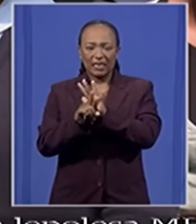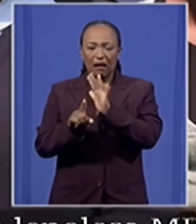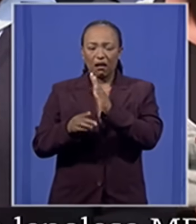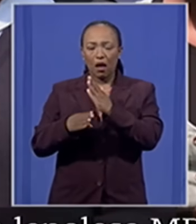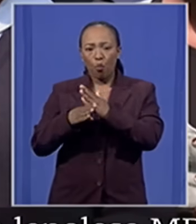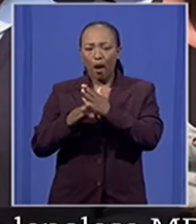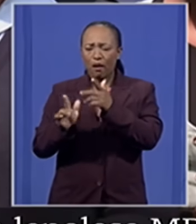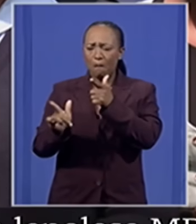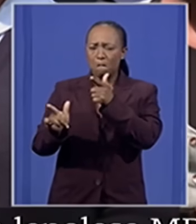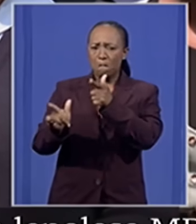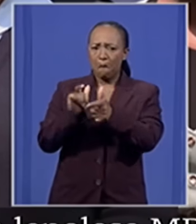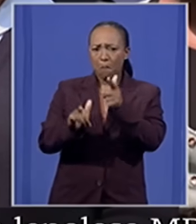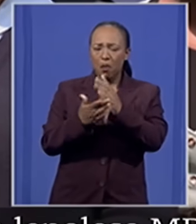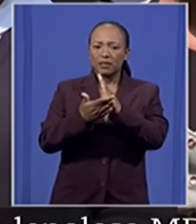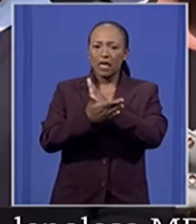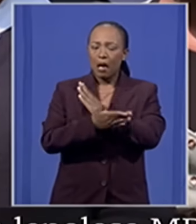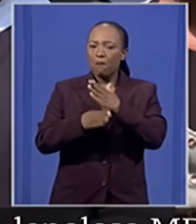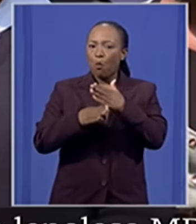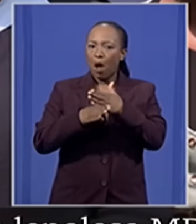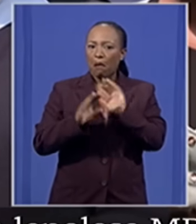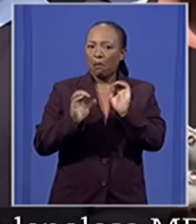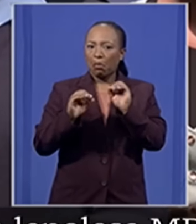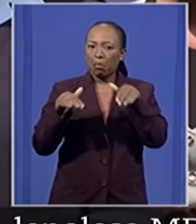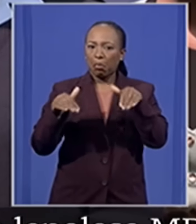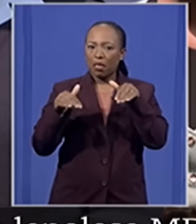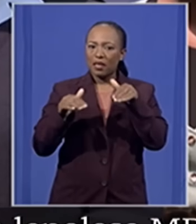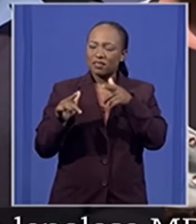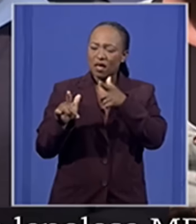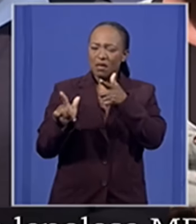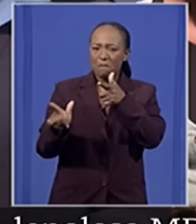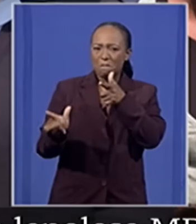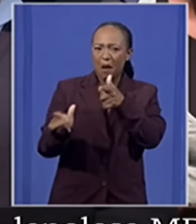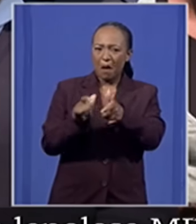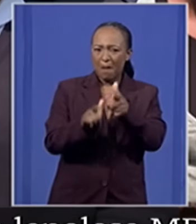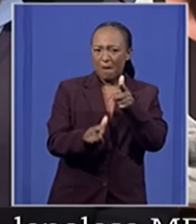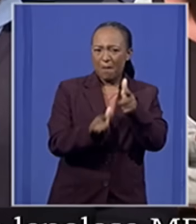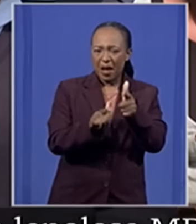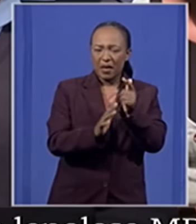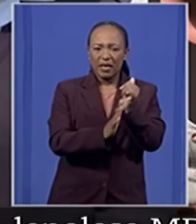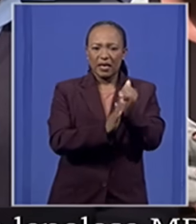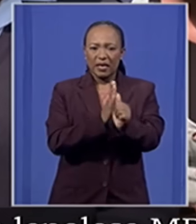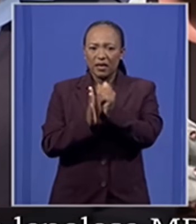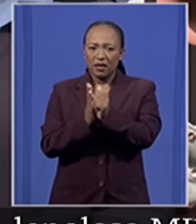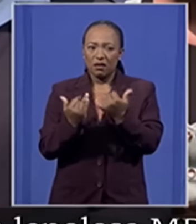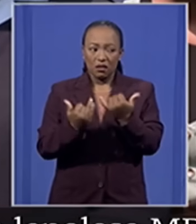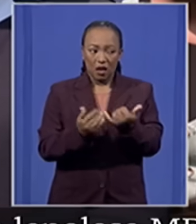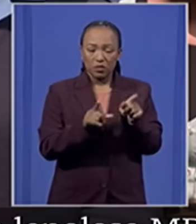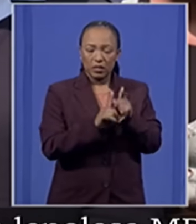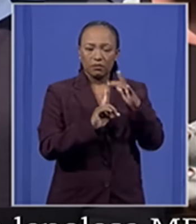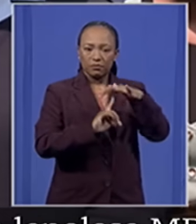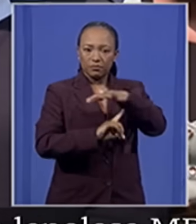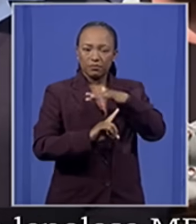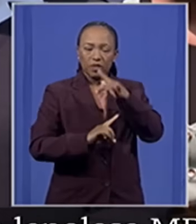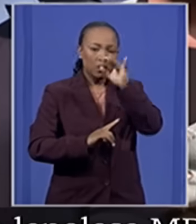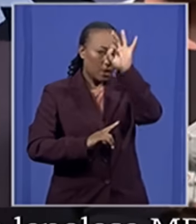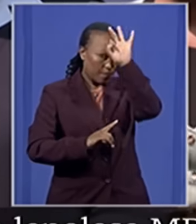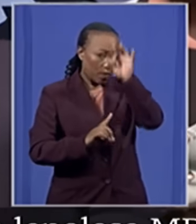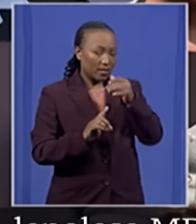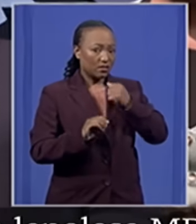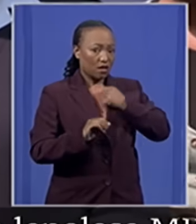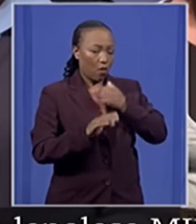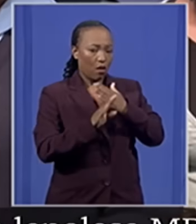off duty. We are here with the same situation whereby our member was attacked during the